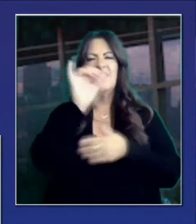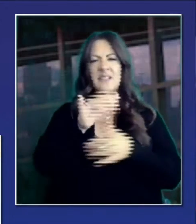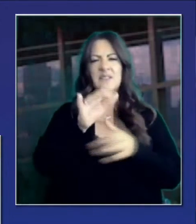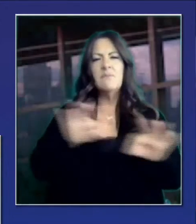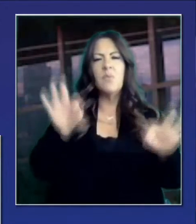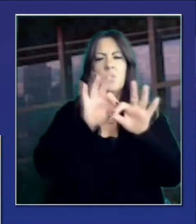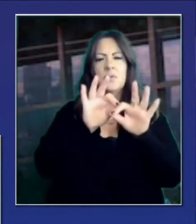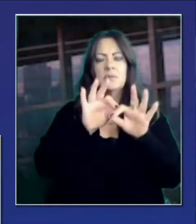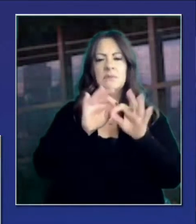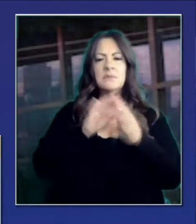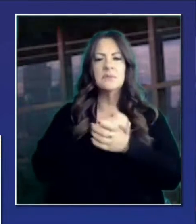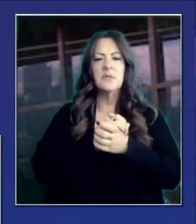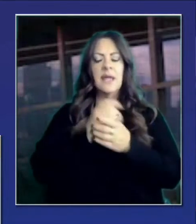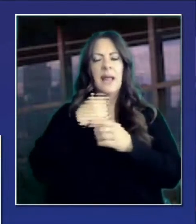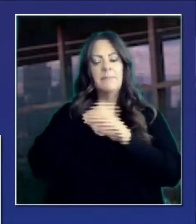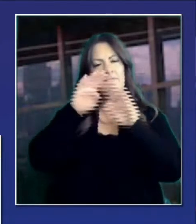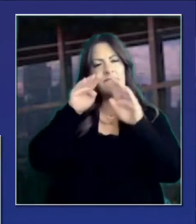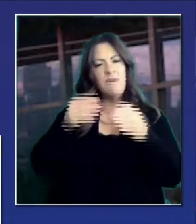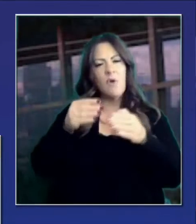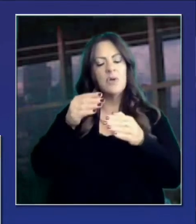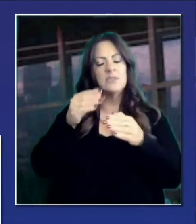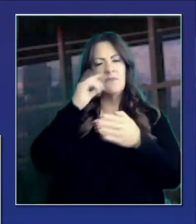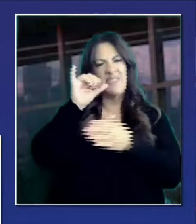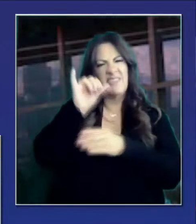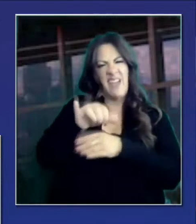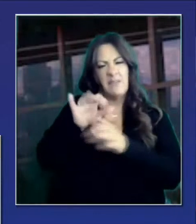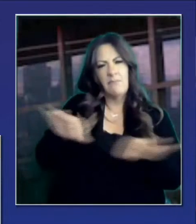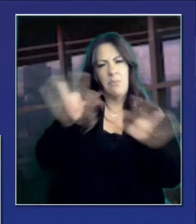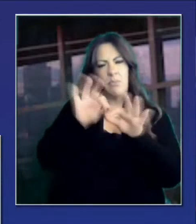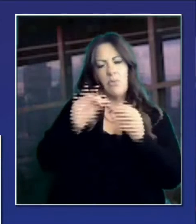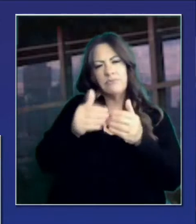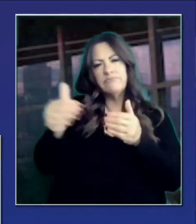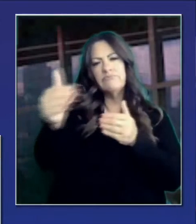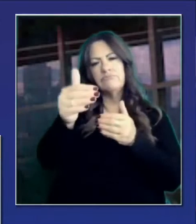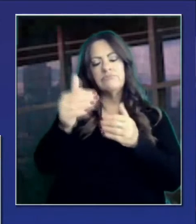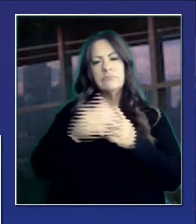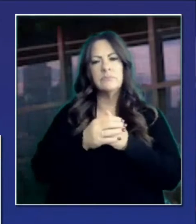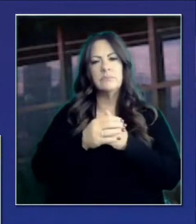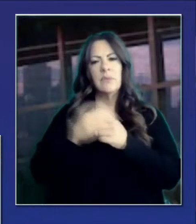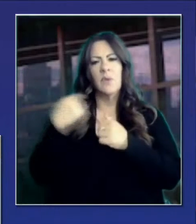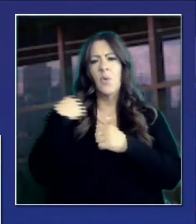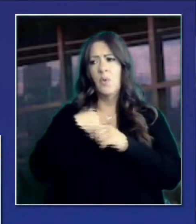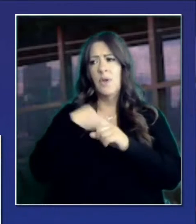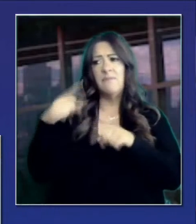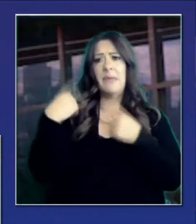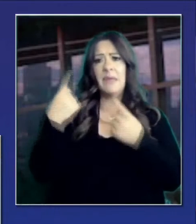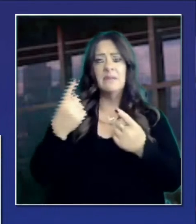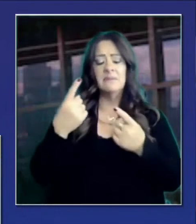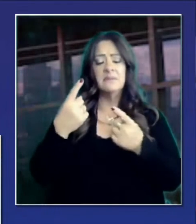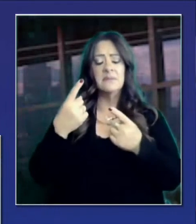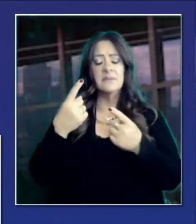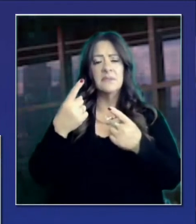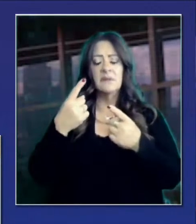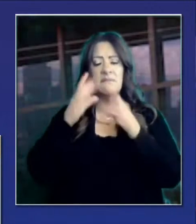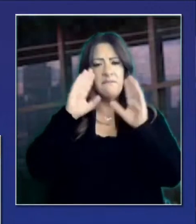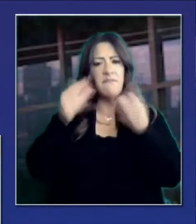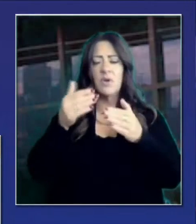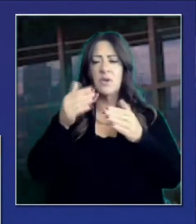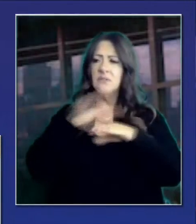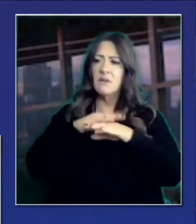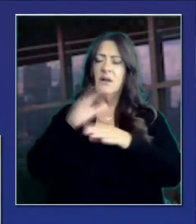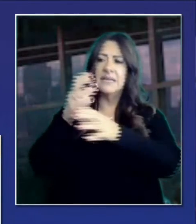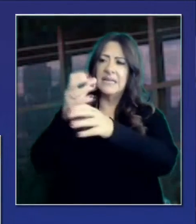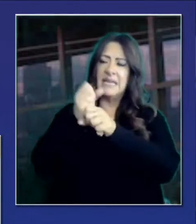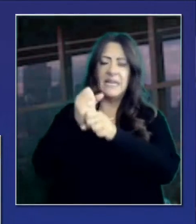our focus here today and moving forward, and frankly, has been our focus for now a number of weeks. Supply being a big part